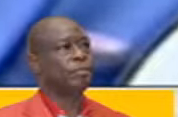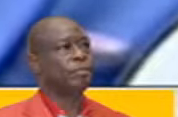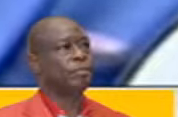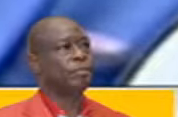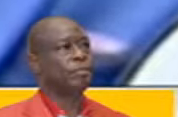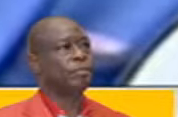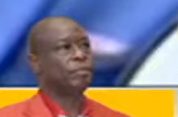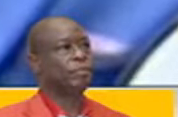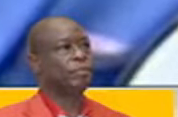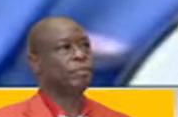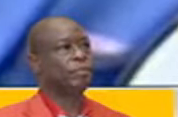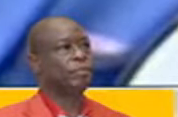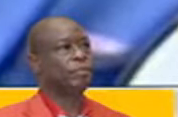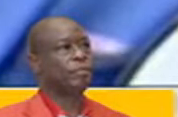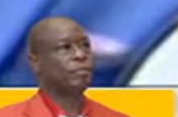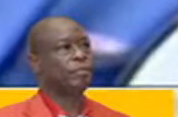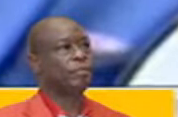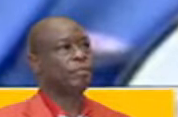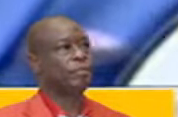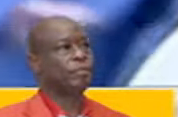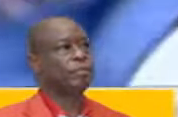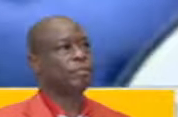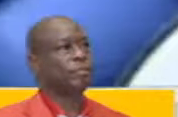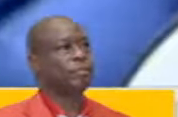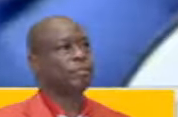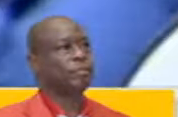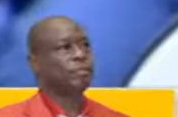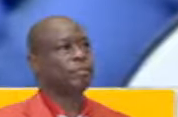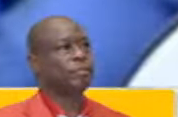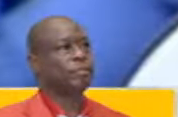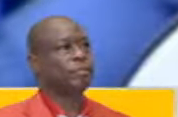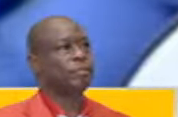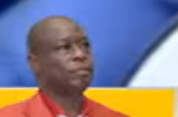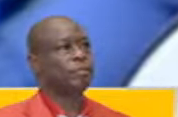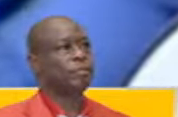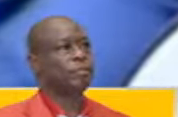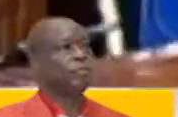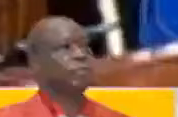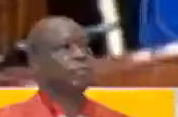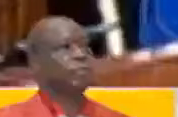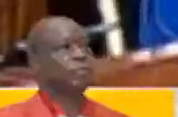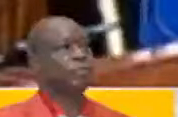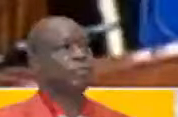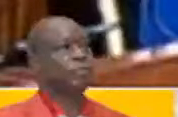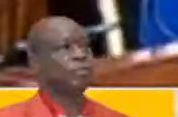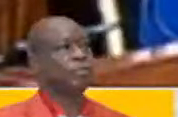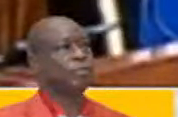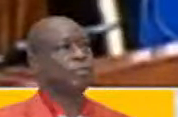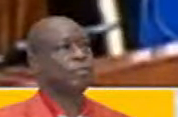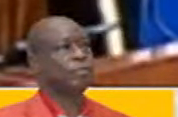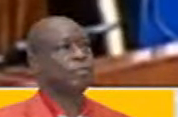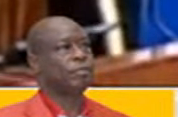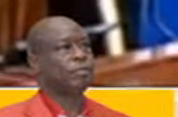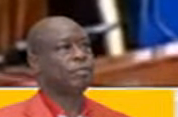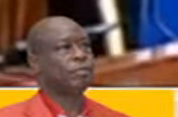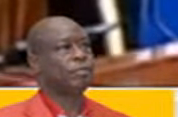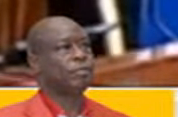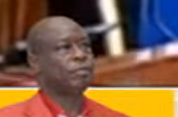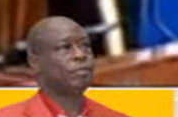judgment, which you've said is available at page 60 to 77, and you quoted it of volume 2A of your documents,